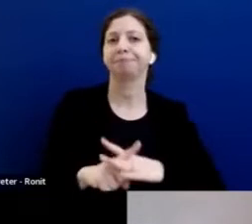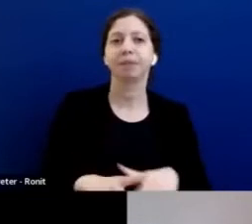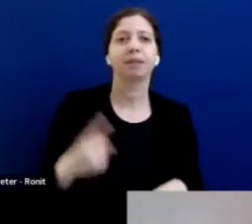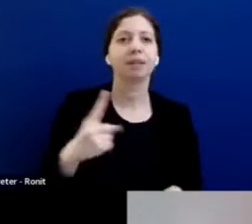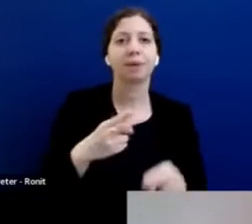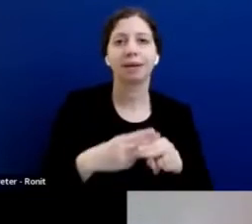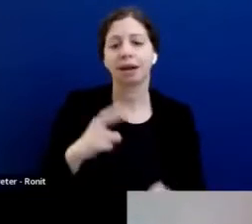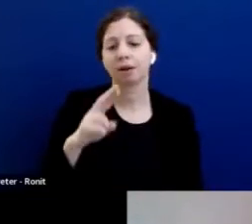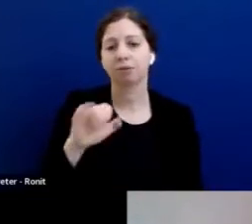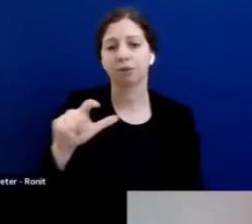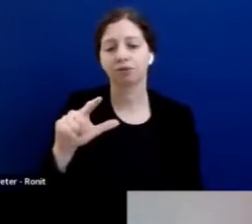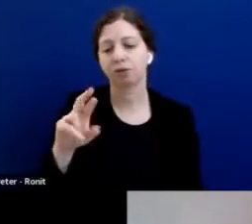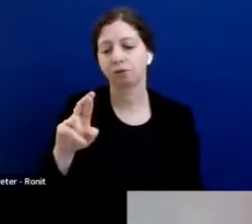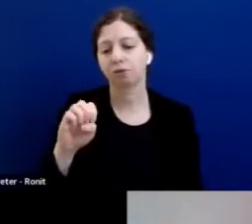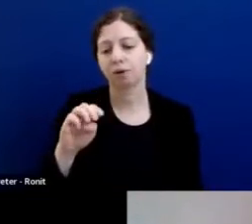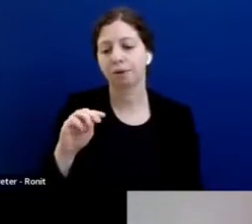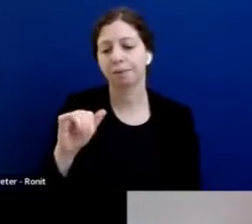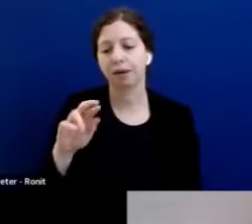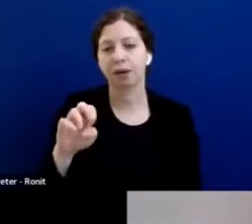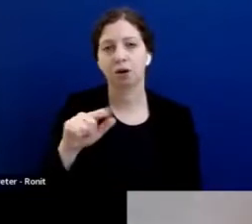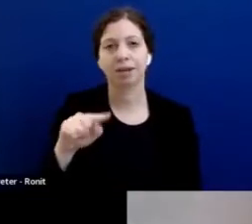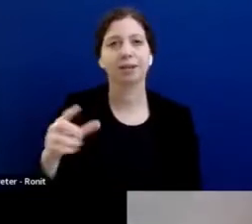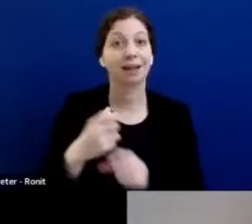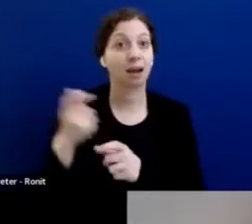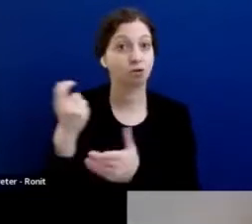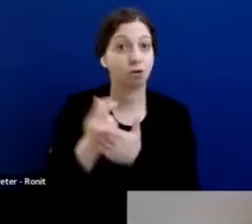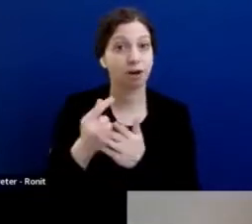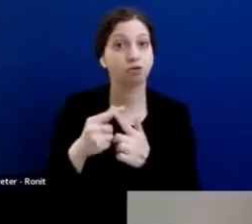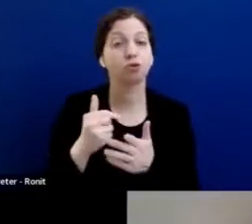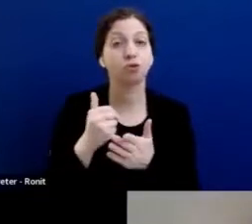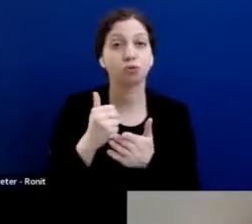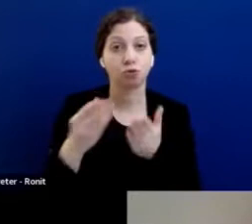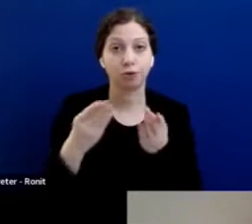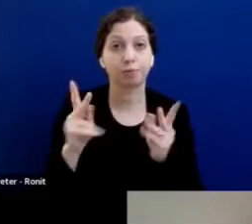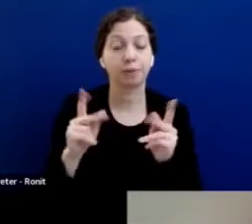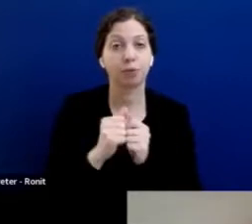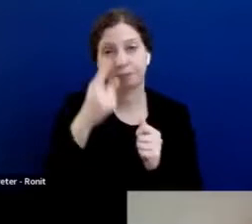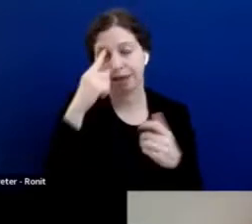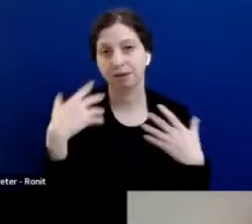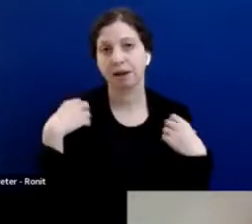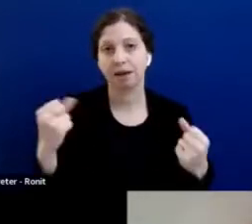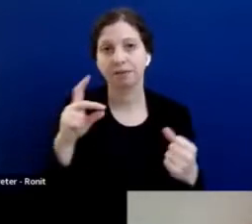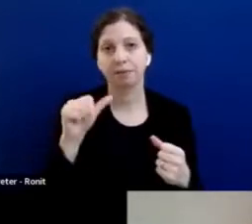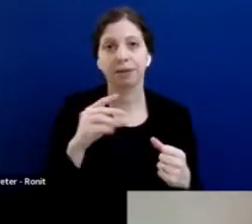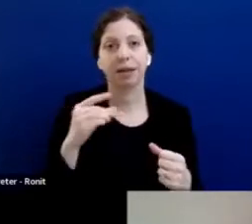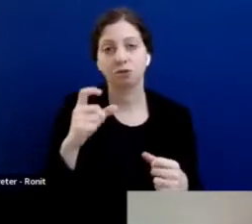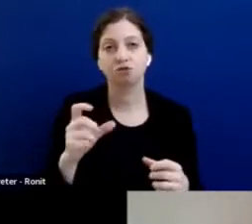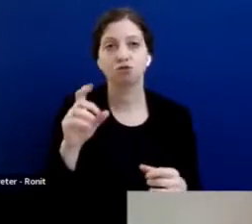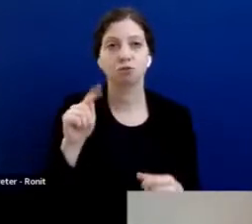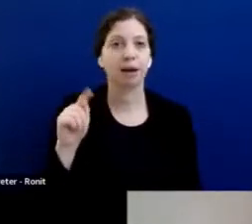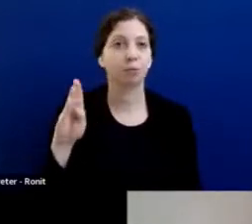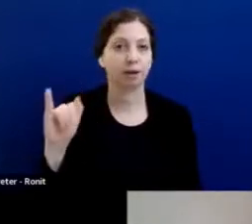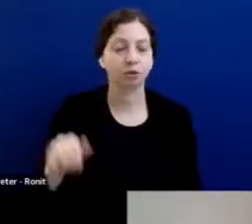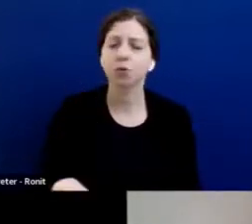named Rachel Ramirez had gotten a grant to serve people with mental health disabilities and traumatic brain injury. Who was this